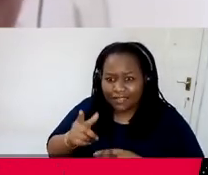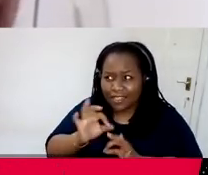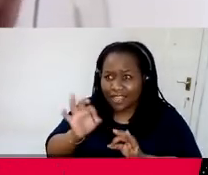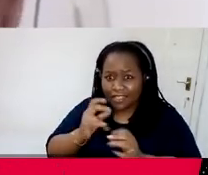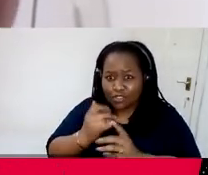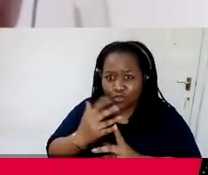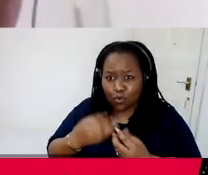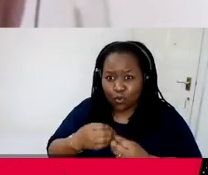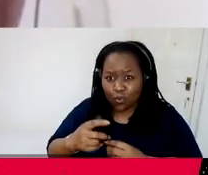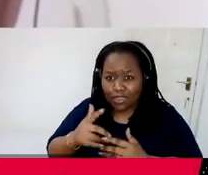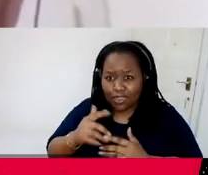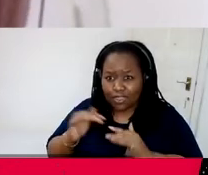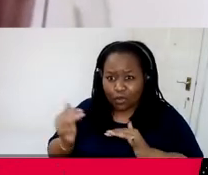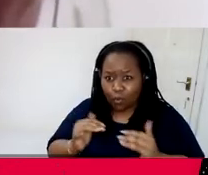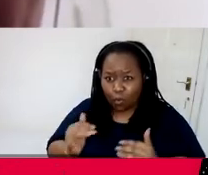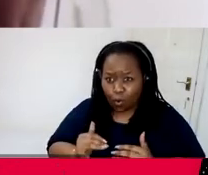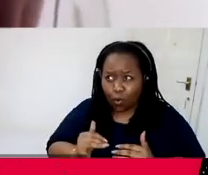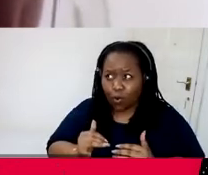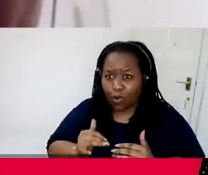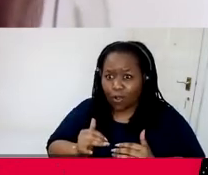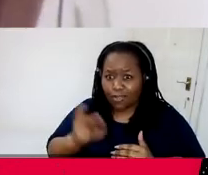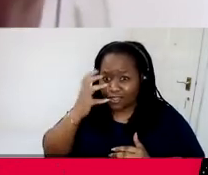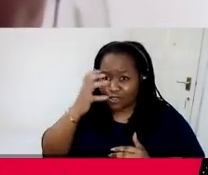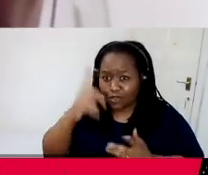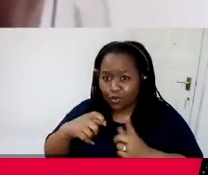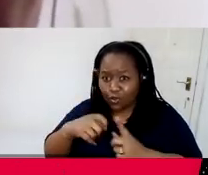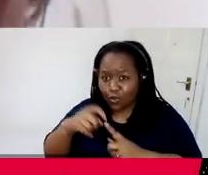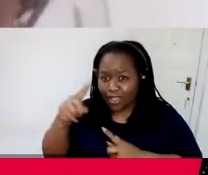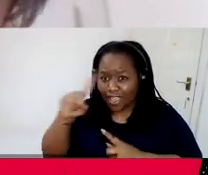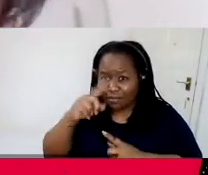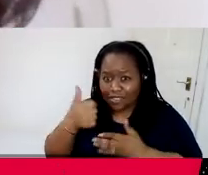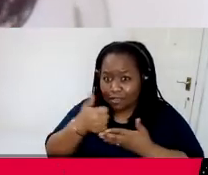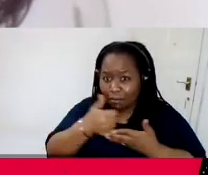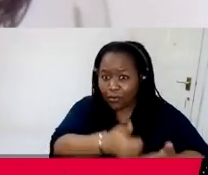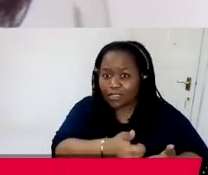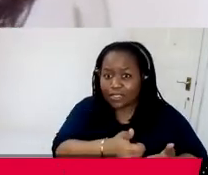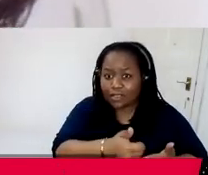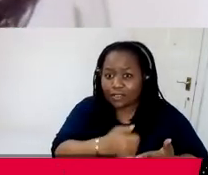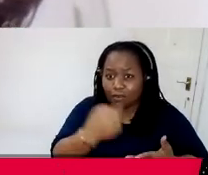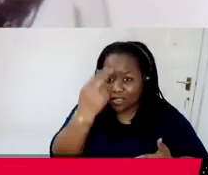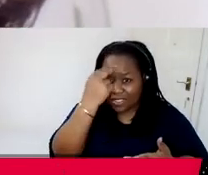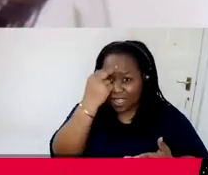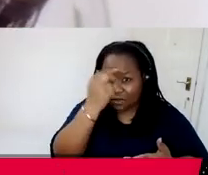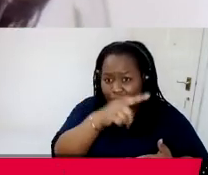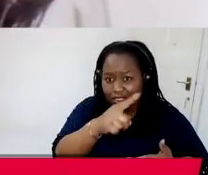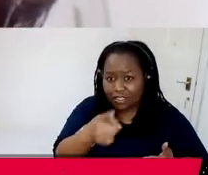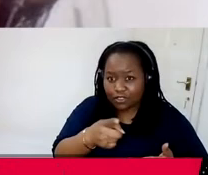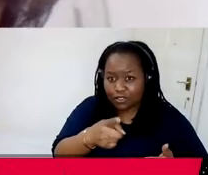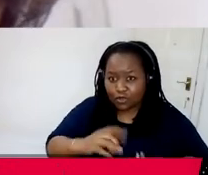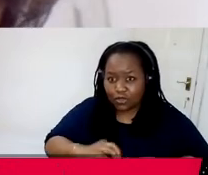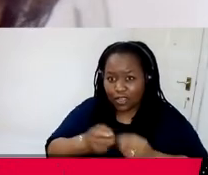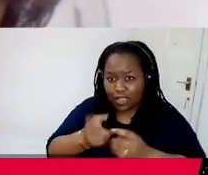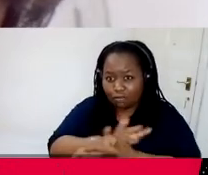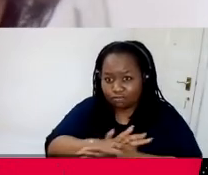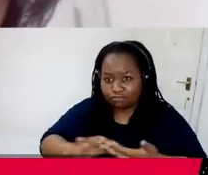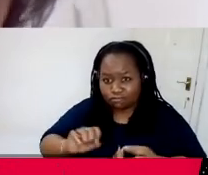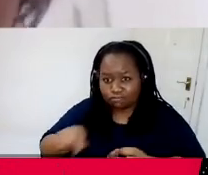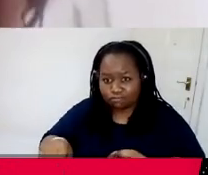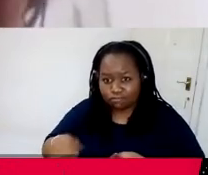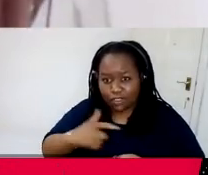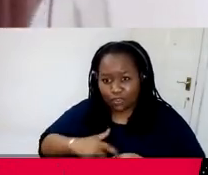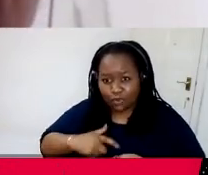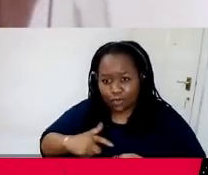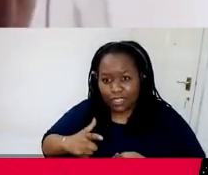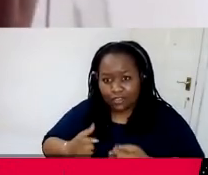So I think that's why we need to think much more about the political uses of humanitarian and development